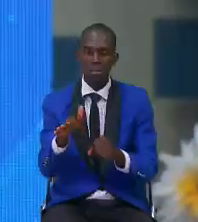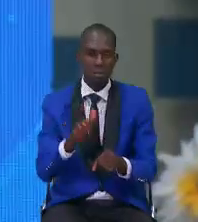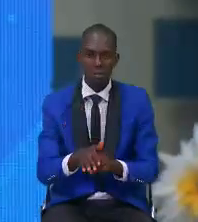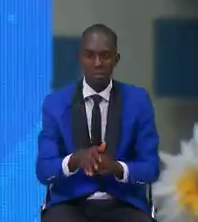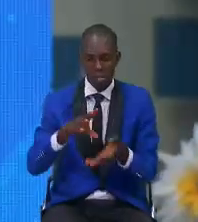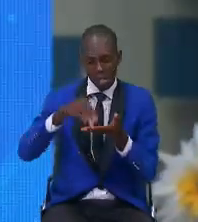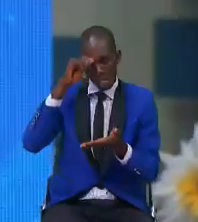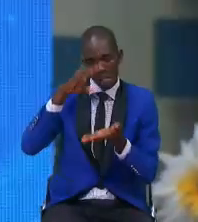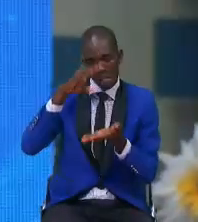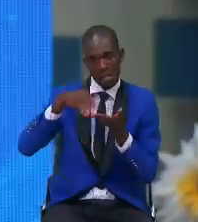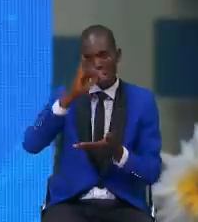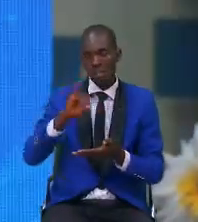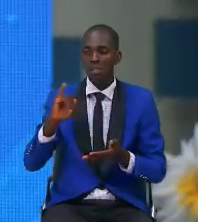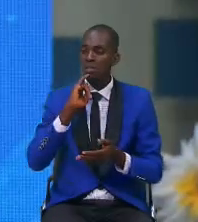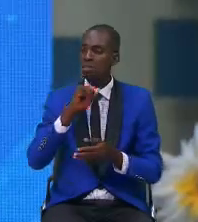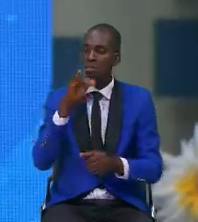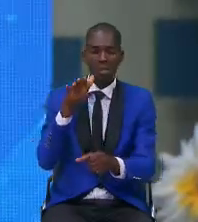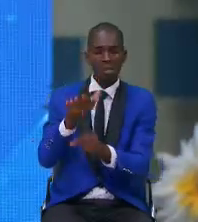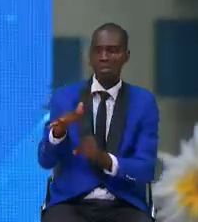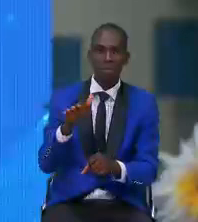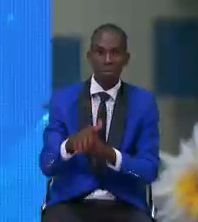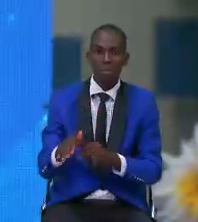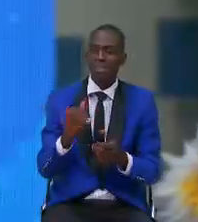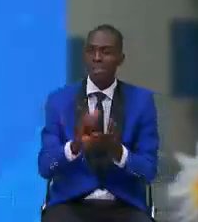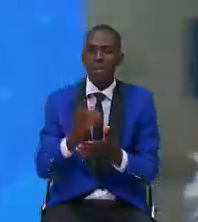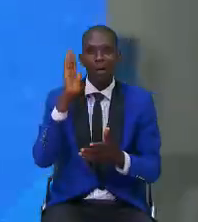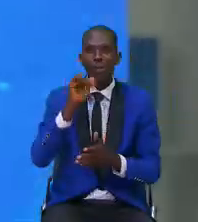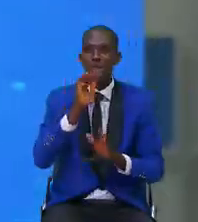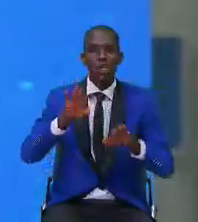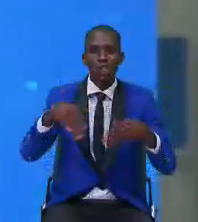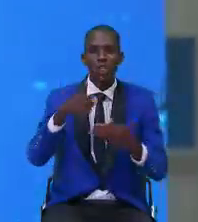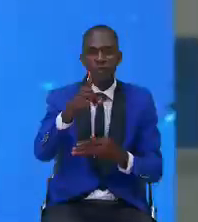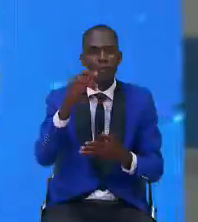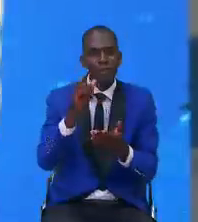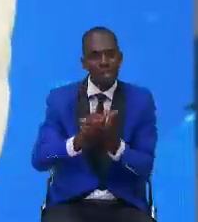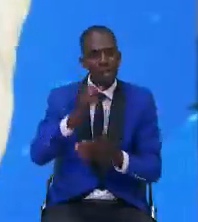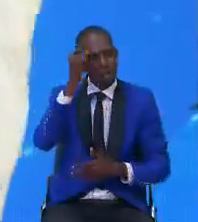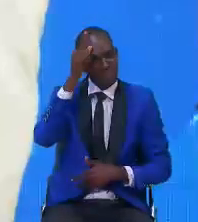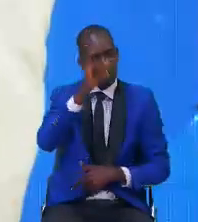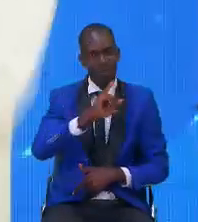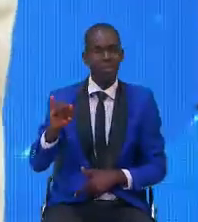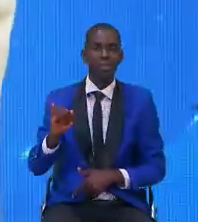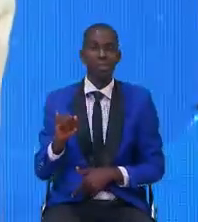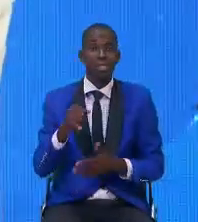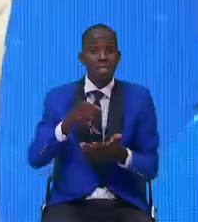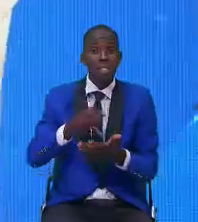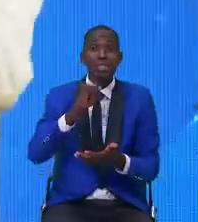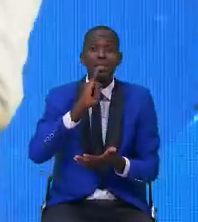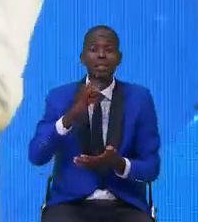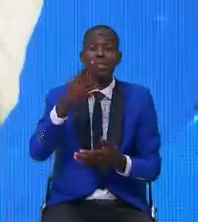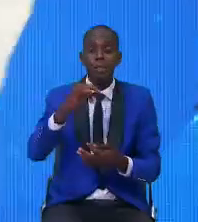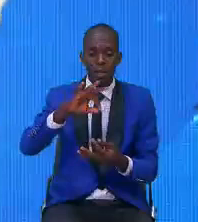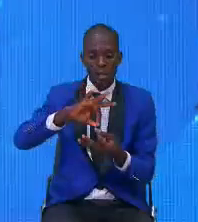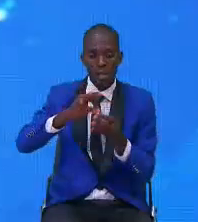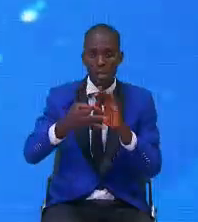bring understanding. And learning alone, I can see the writing, that does not bring the change